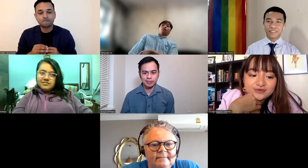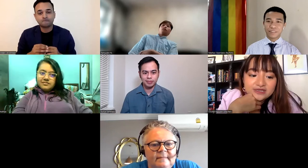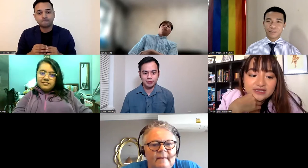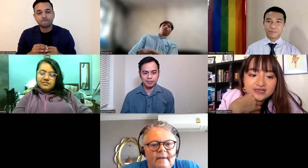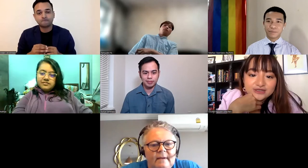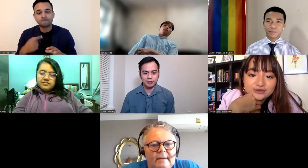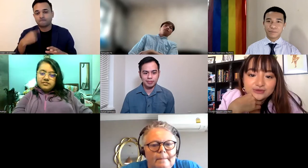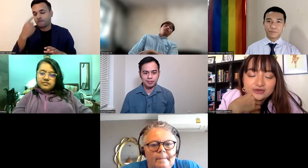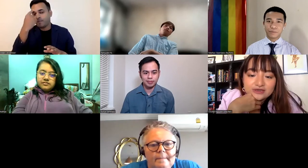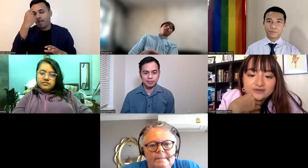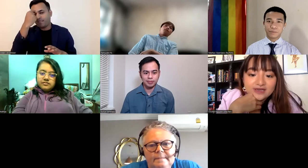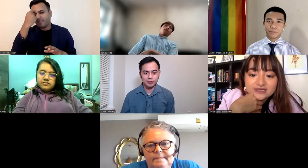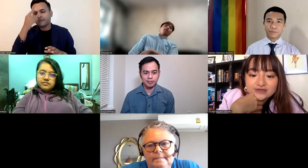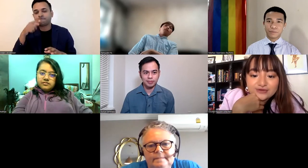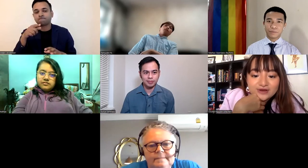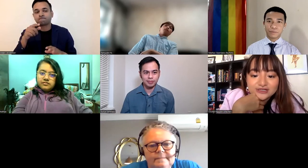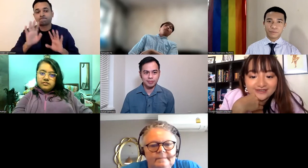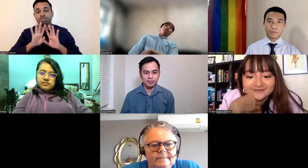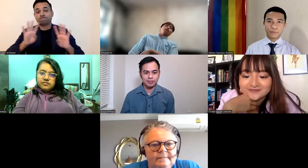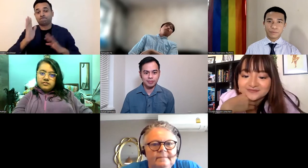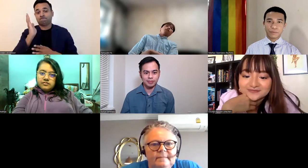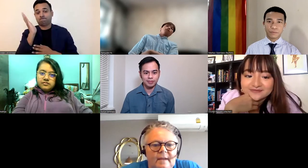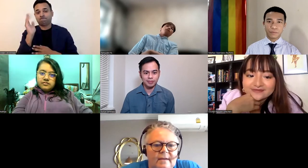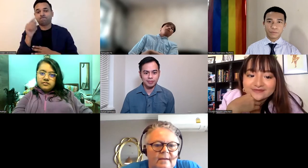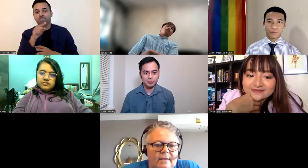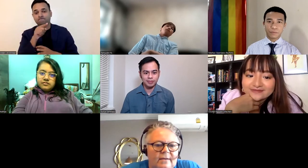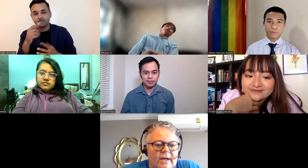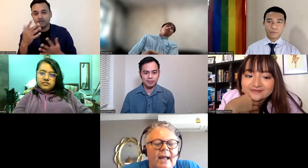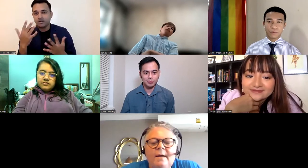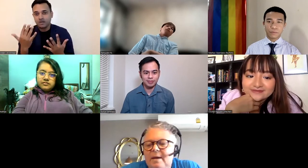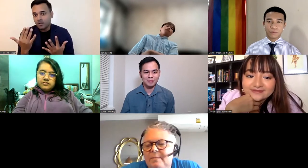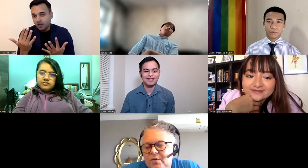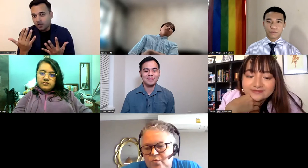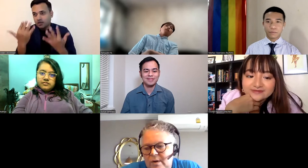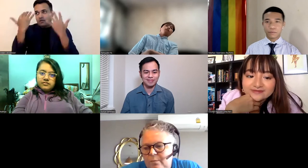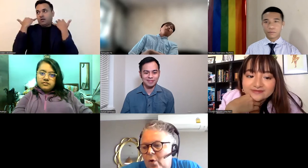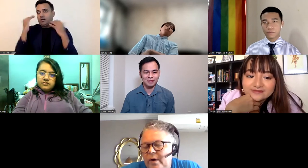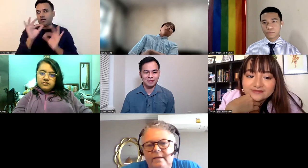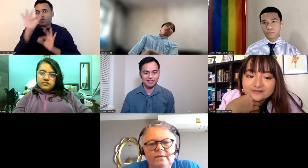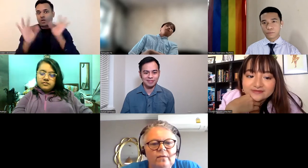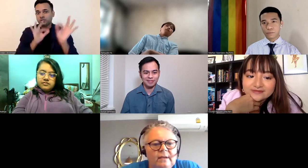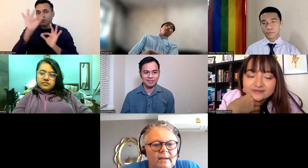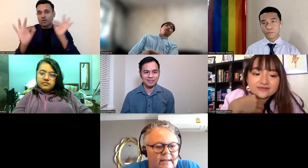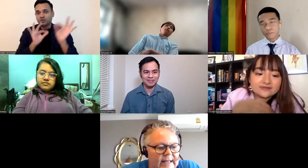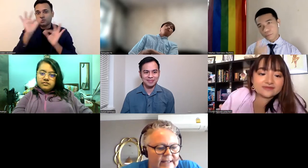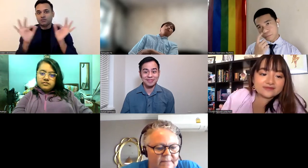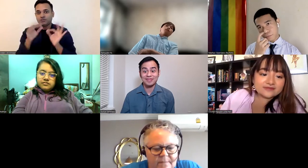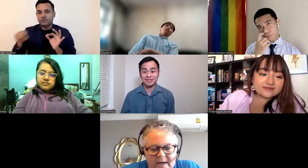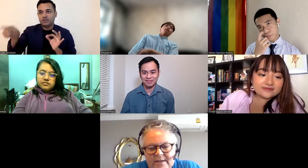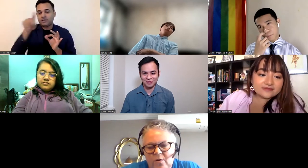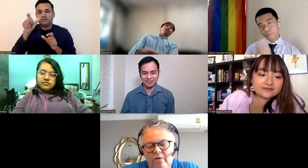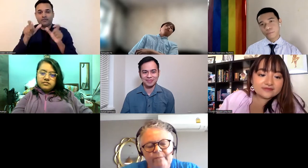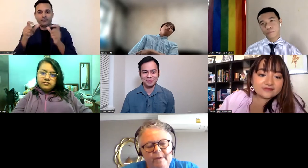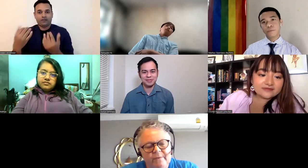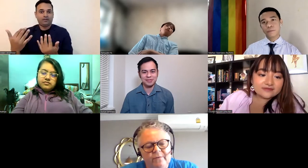would we like to find a different question? Okay, maybe just one point on that